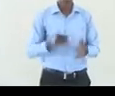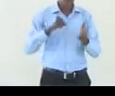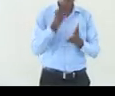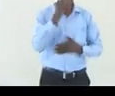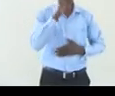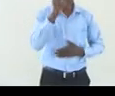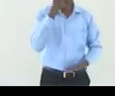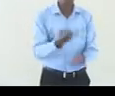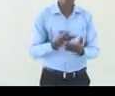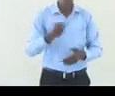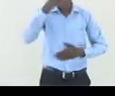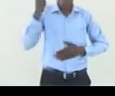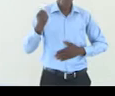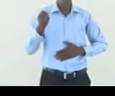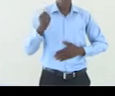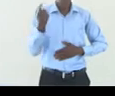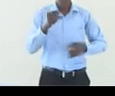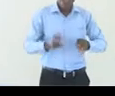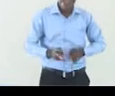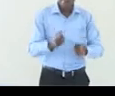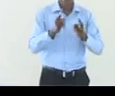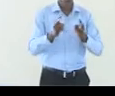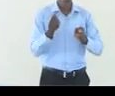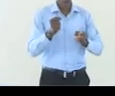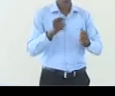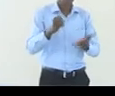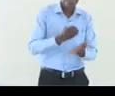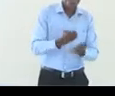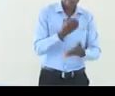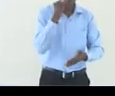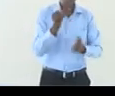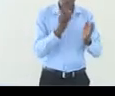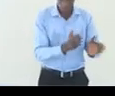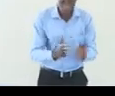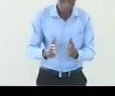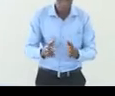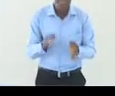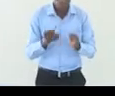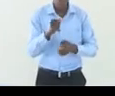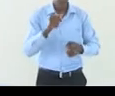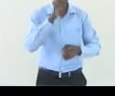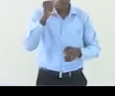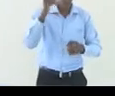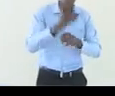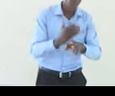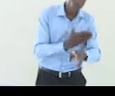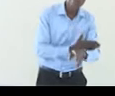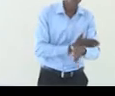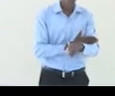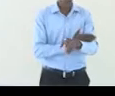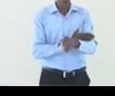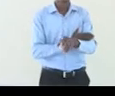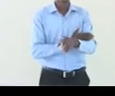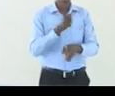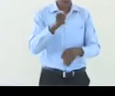It is not well. Because the way the global economy is arranged, if you don't produce, you